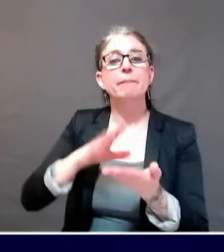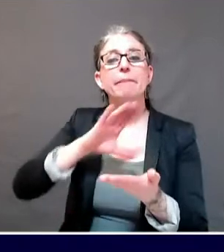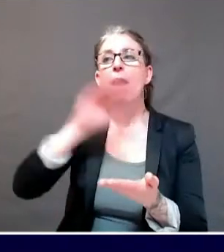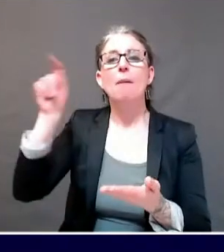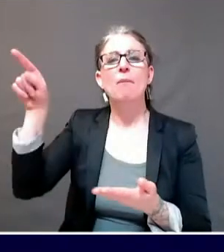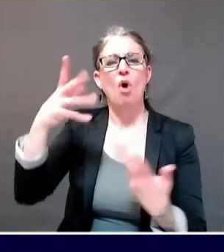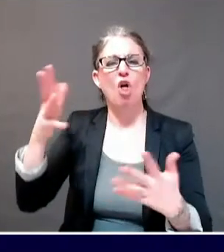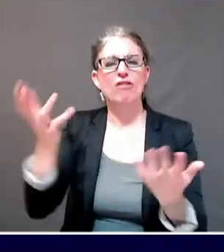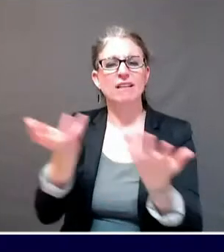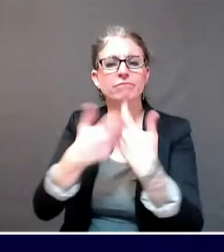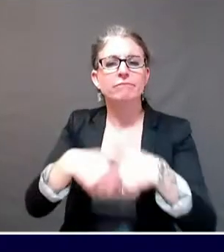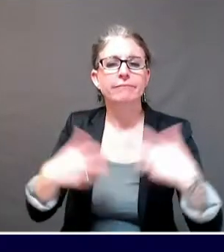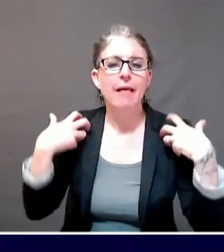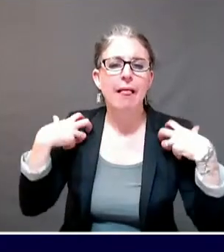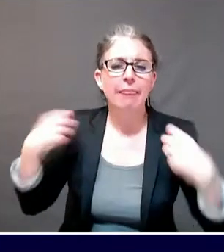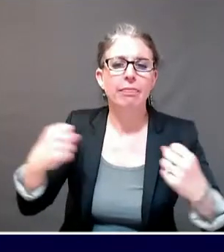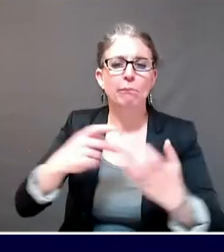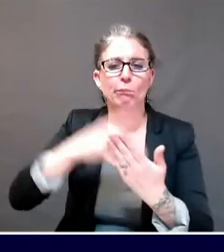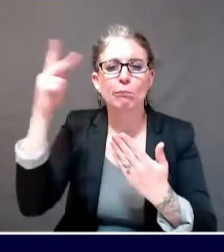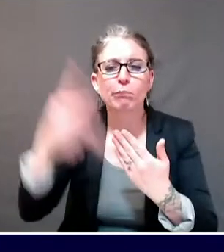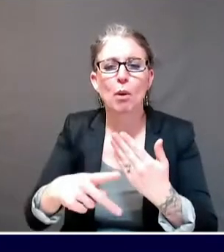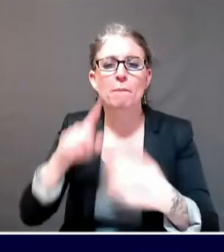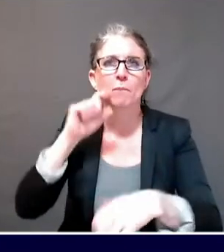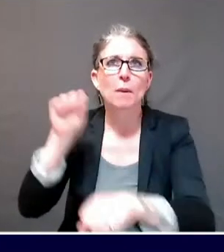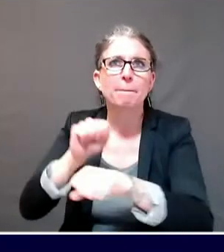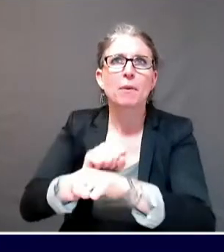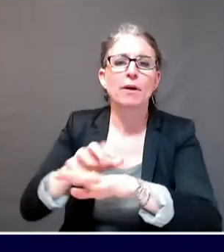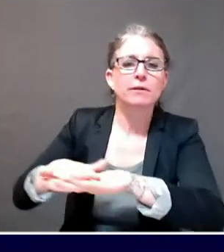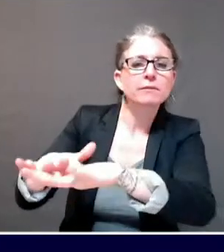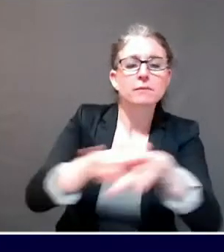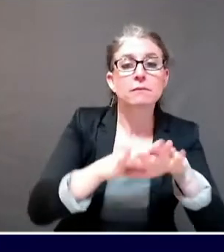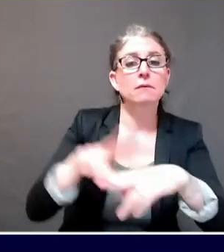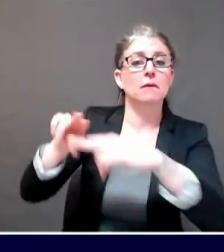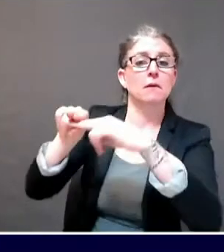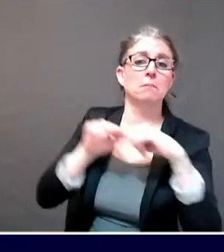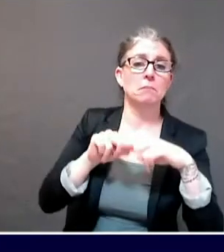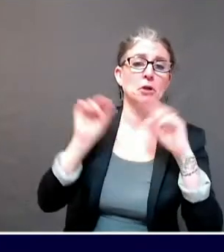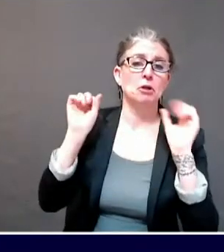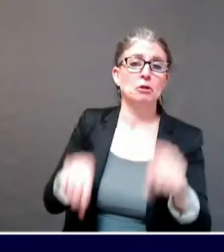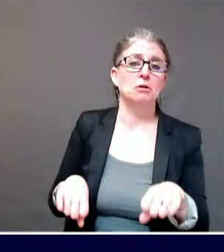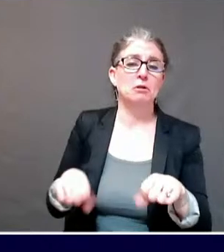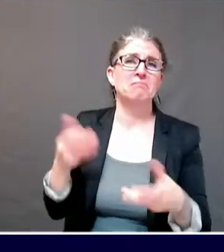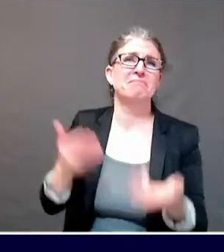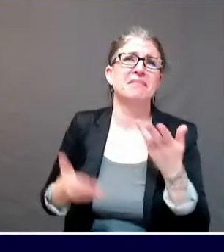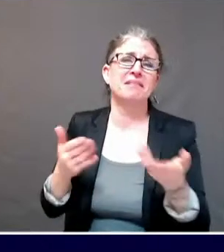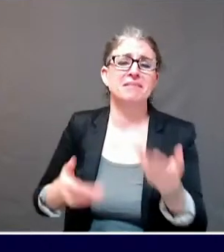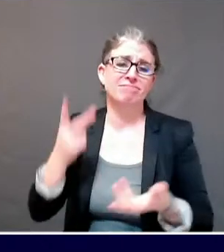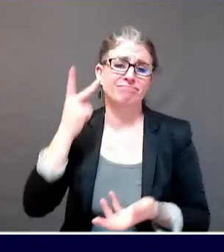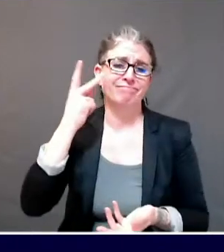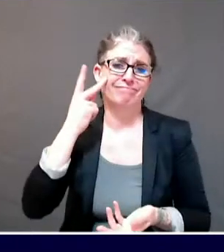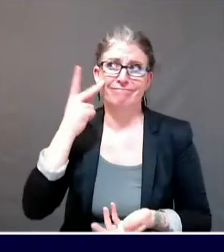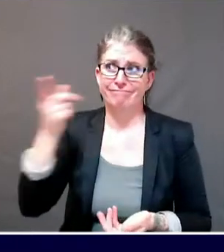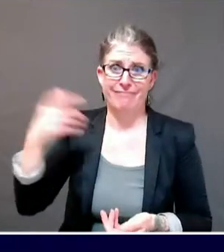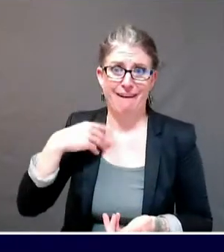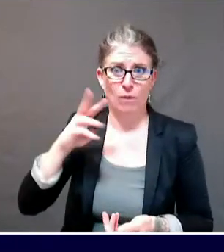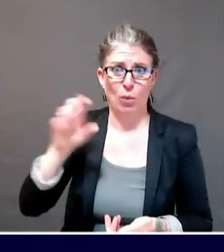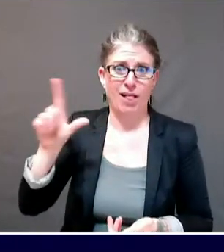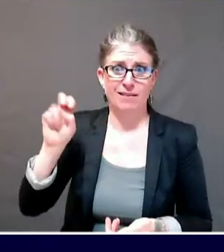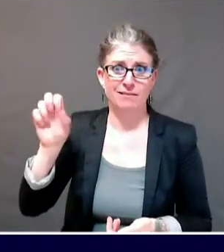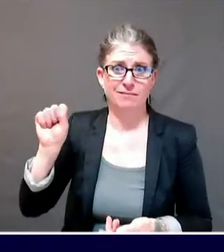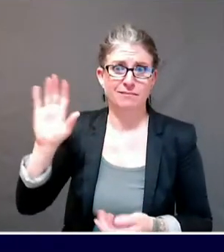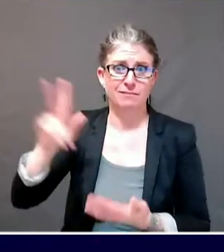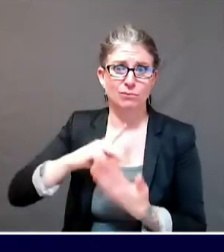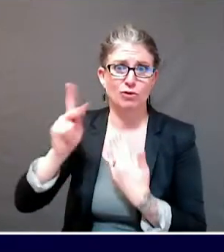And what we would do is furnish the vaccine. Others may need a list of places to call, and others may need more support from